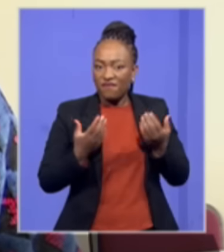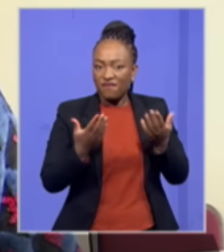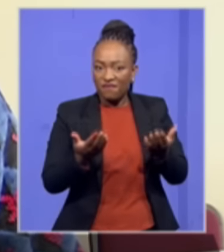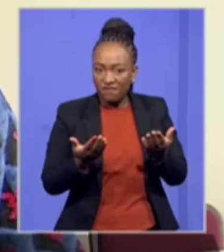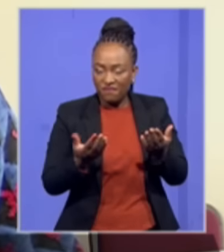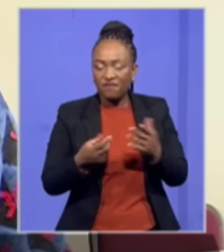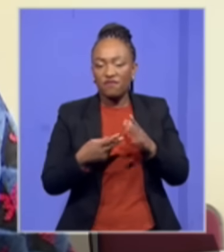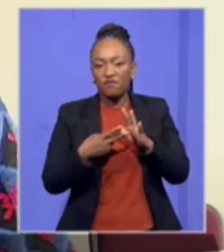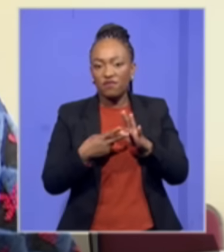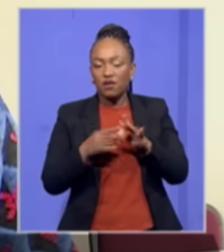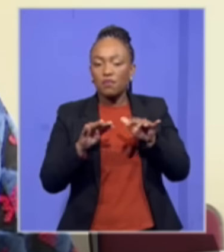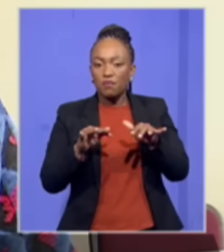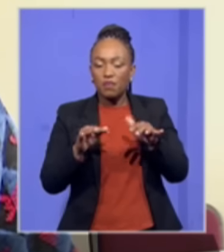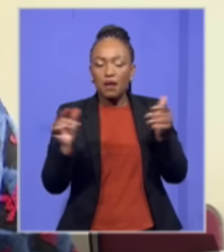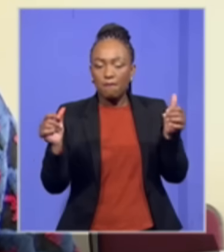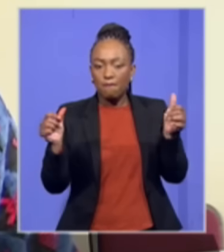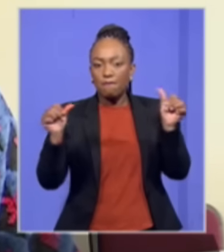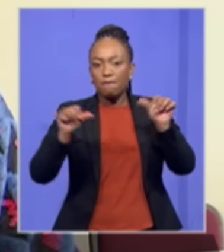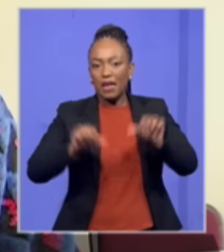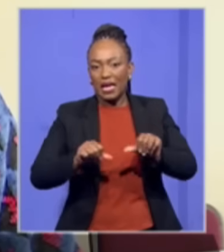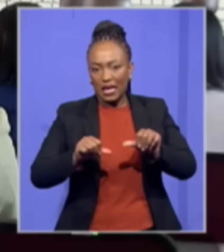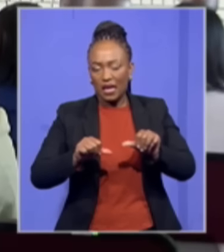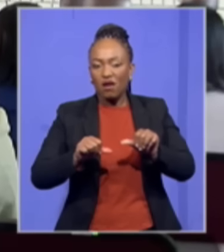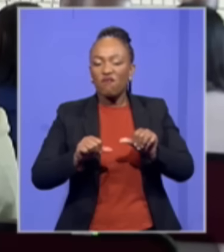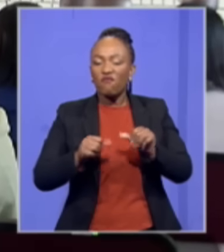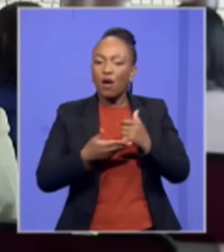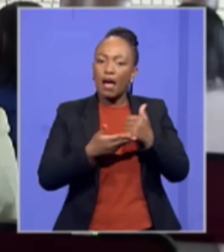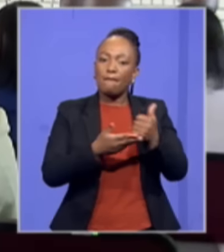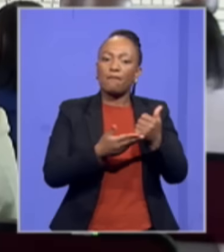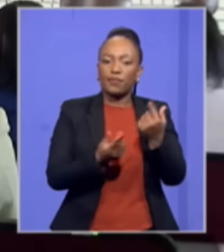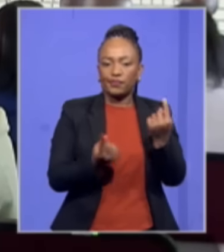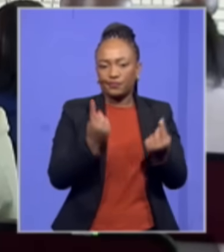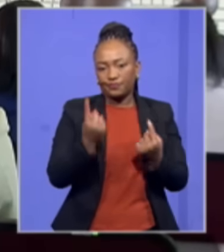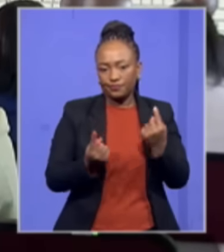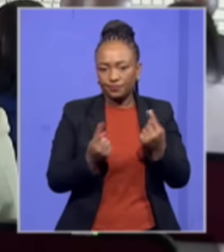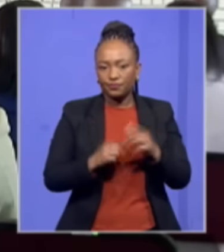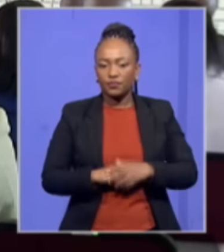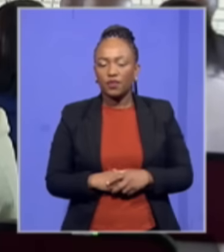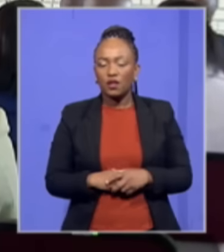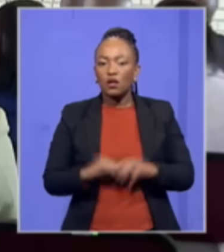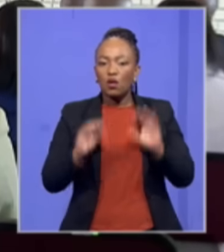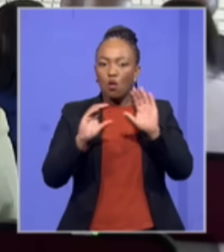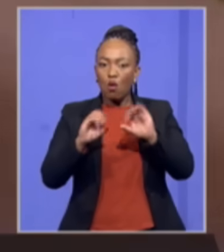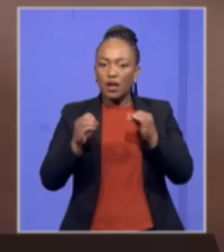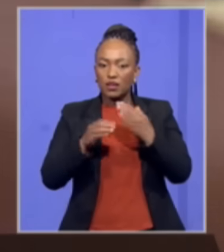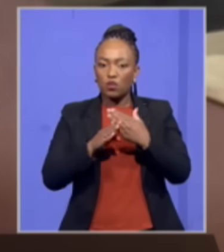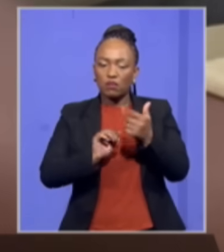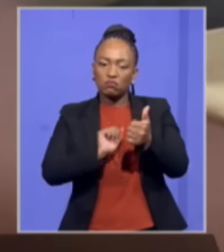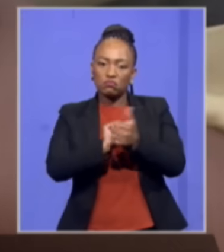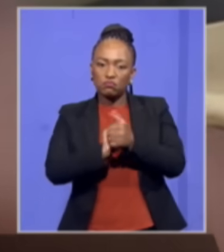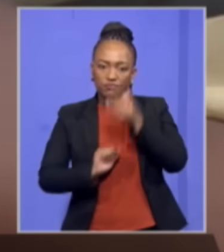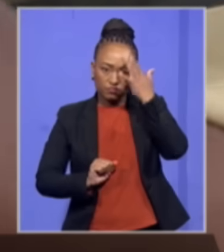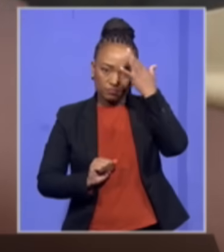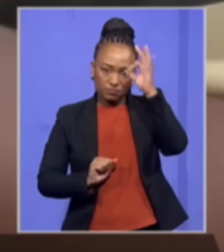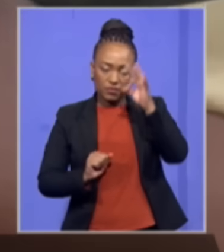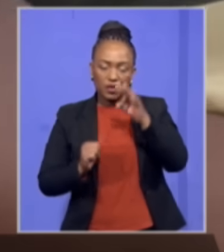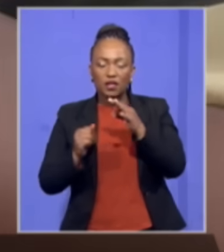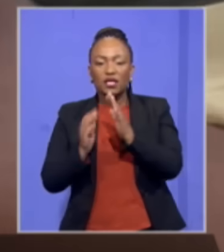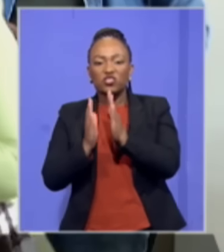letaba ena ba khutlisetsa taba ena ya botho. Mekgatlo e sebetsang mmoho le mmuso, baetapele ba